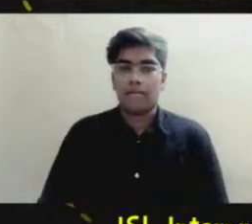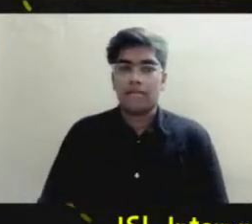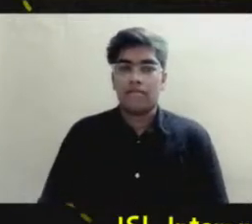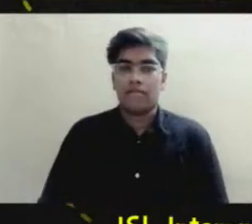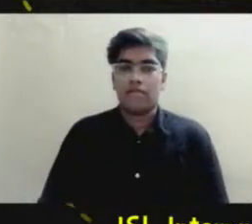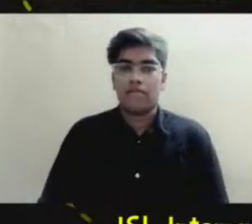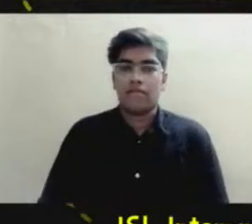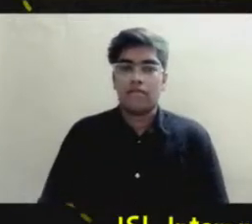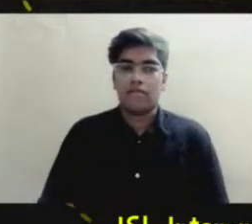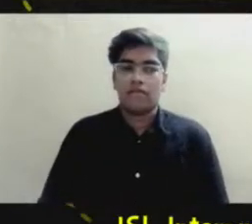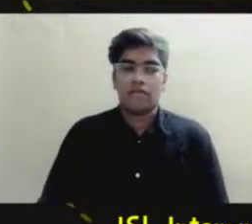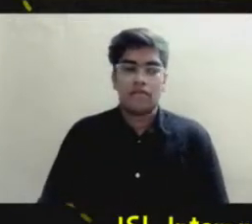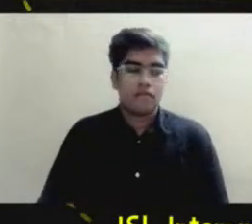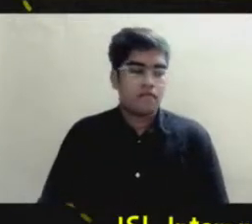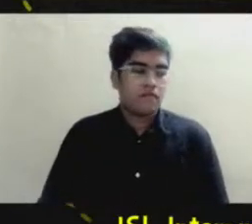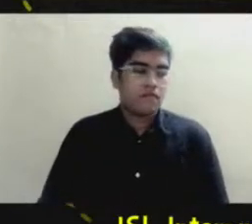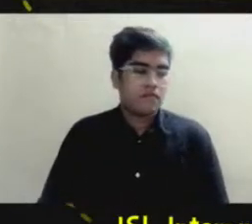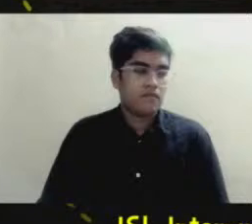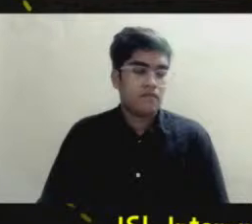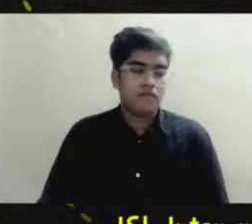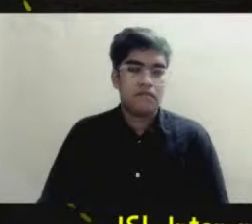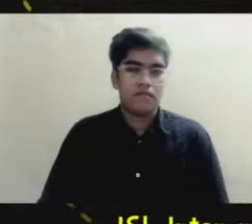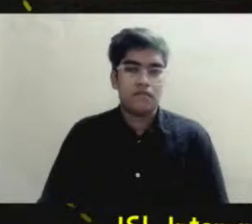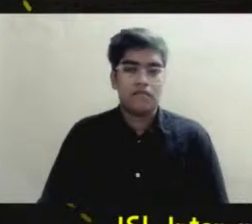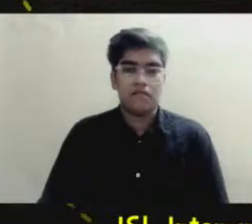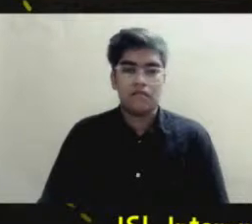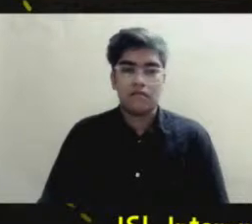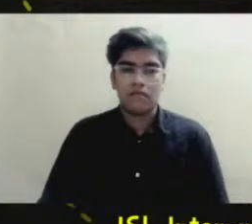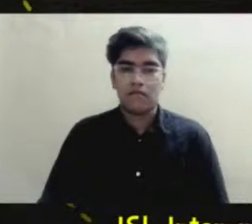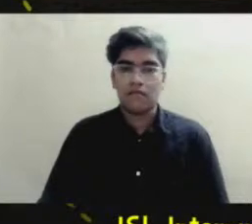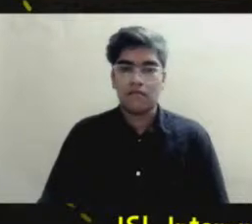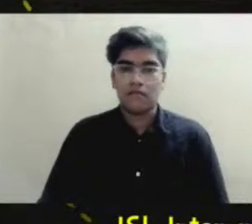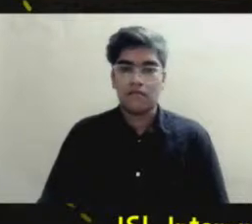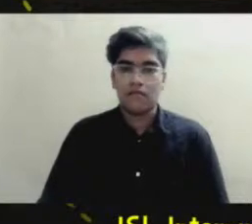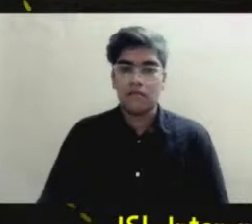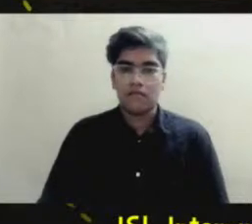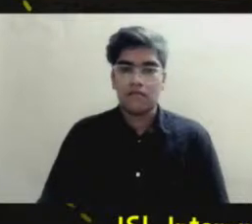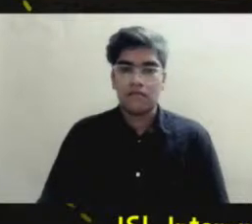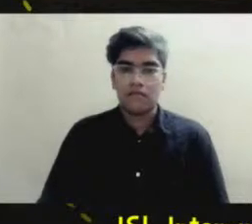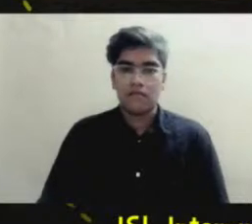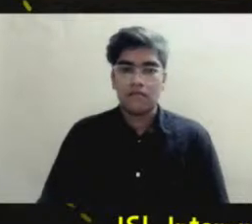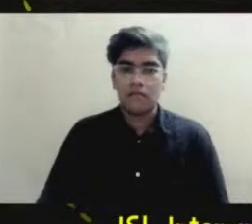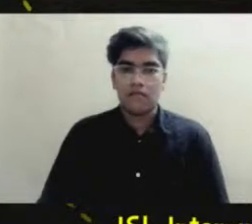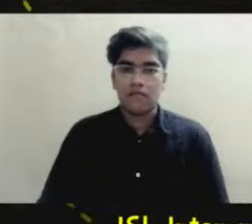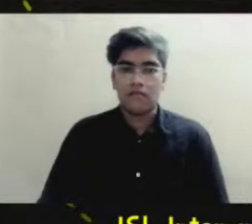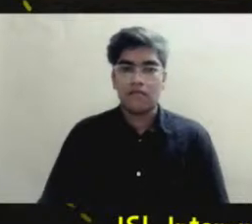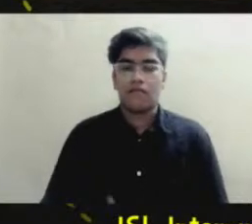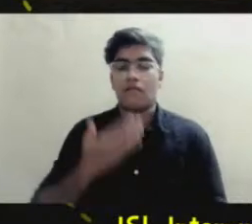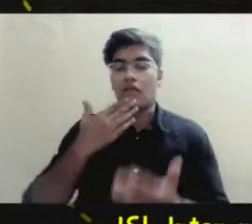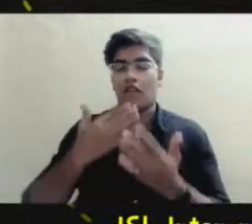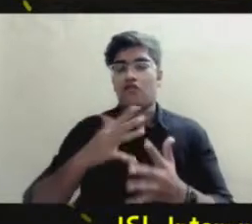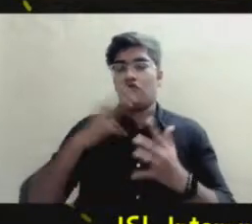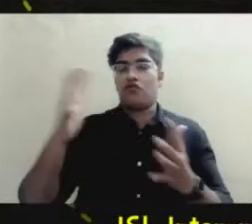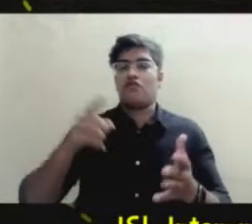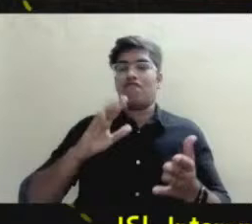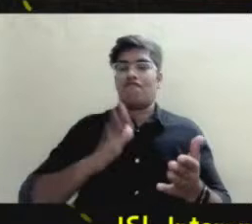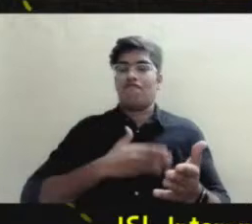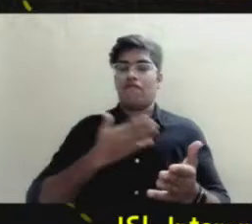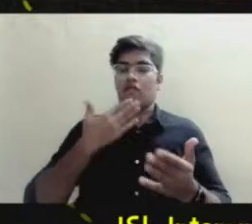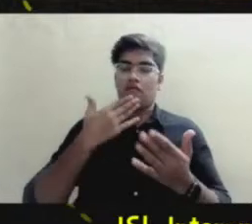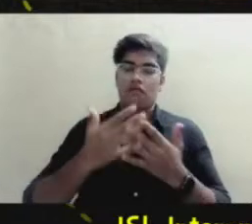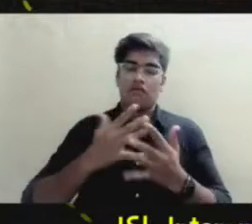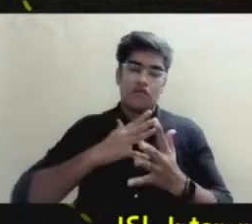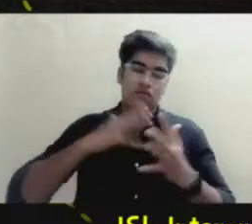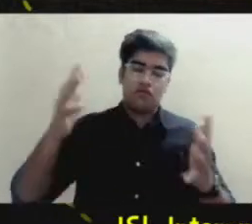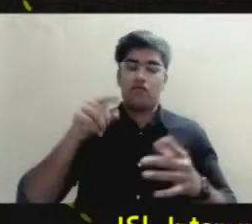Mori choliya nasaye dari re. That's how it goes. Thank you so much. Thank you so very much